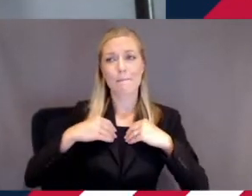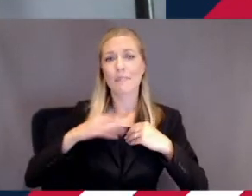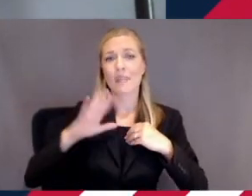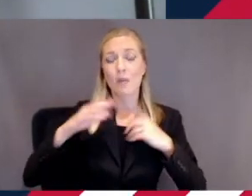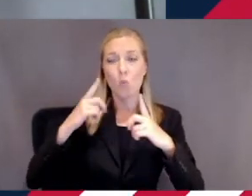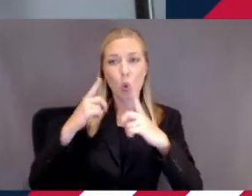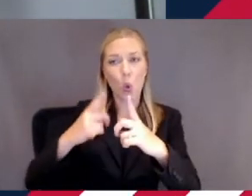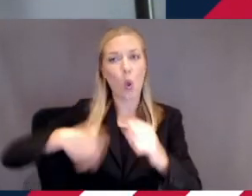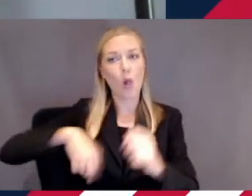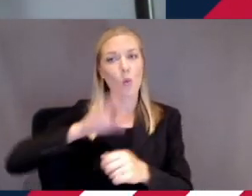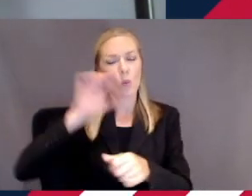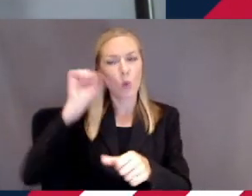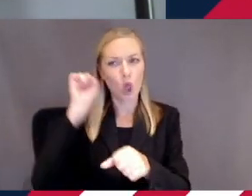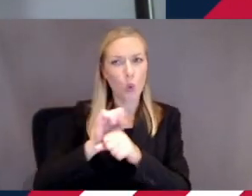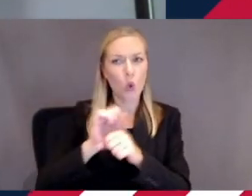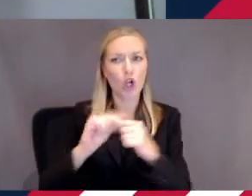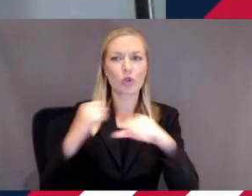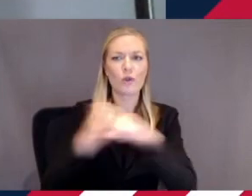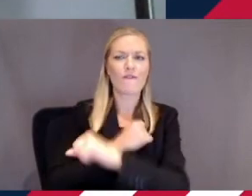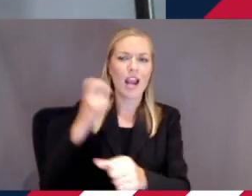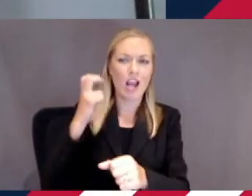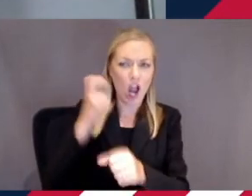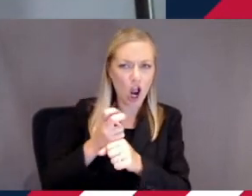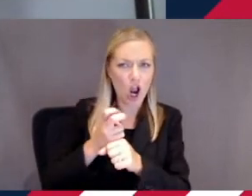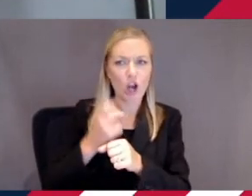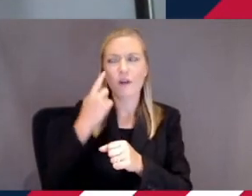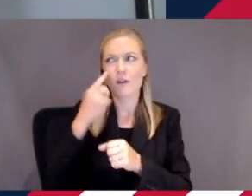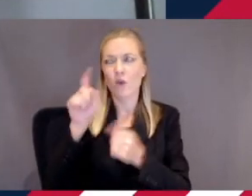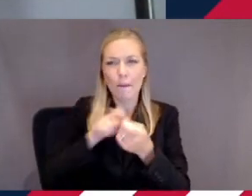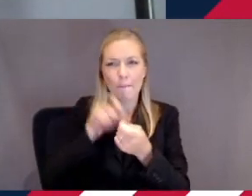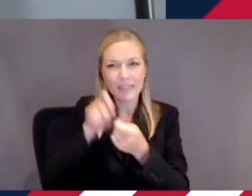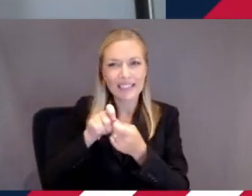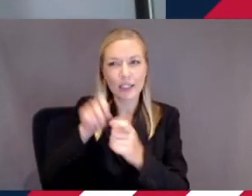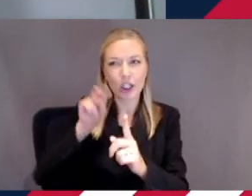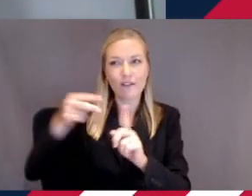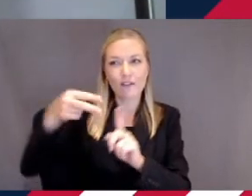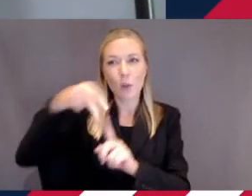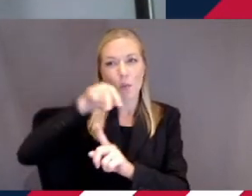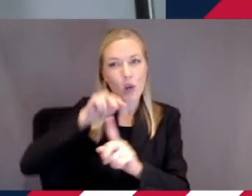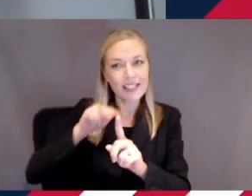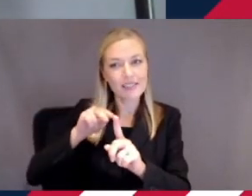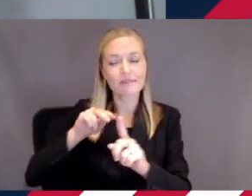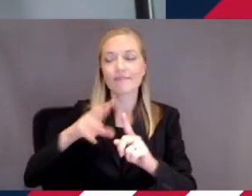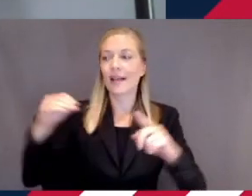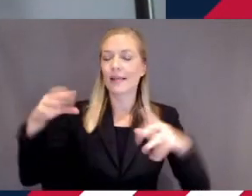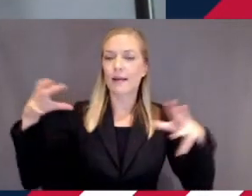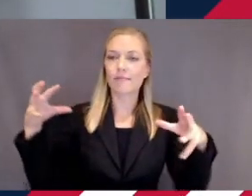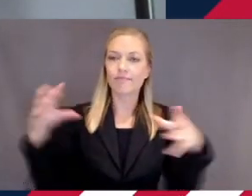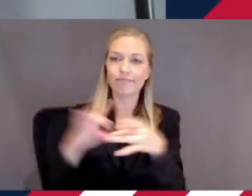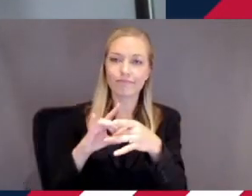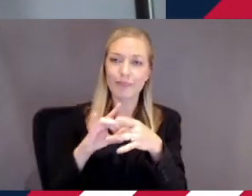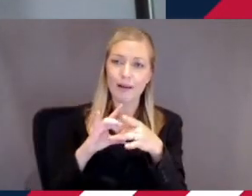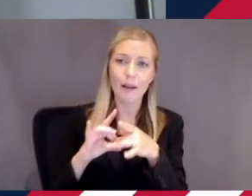for particular viewpoints, but then come together as we are doing.